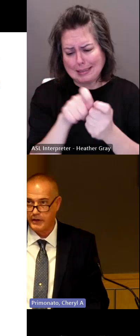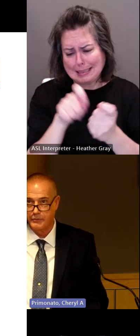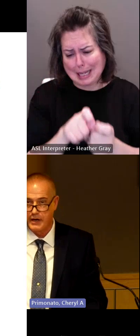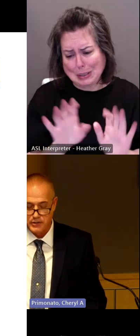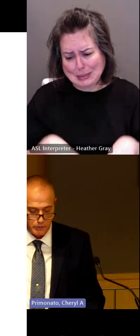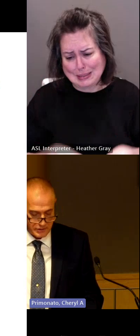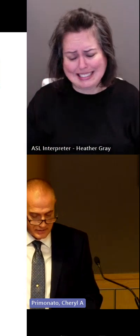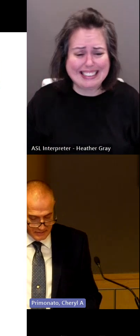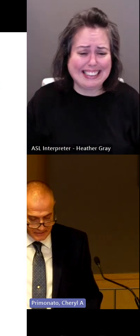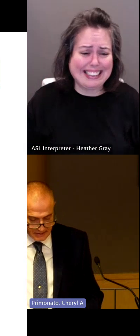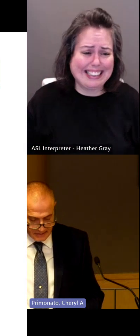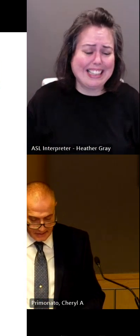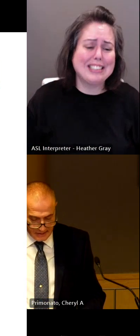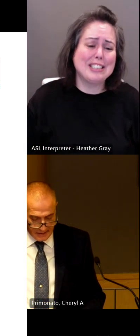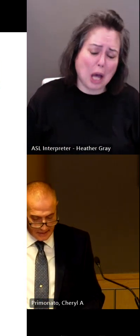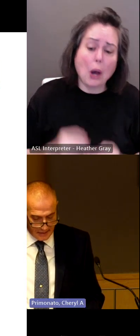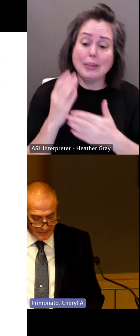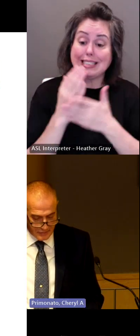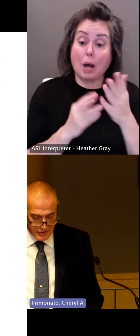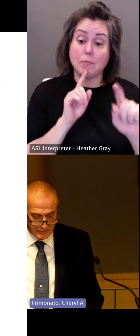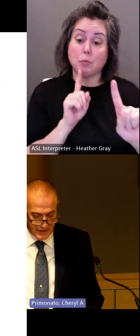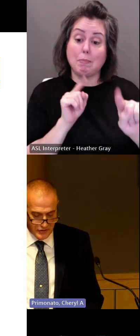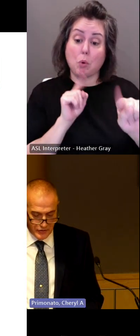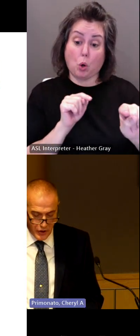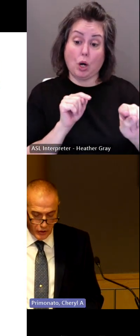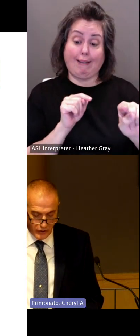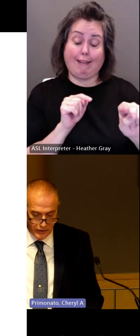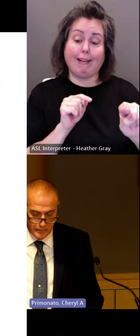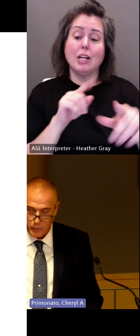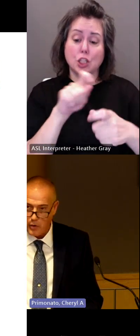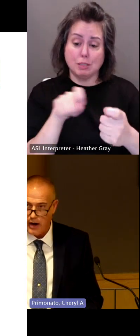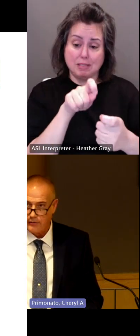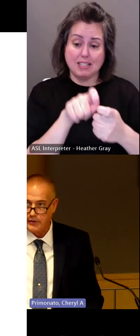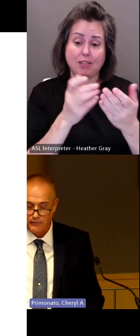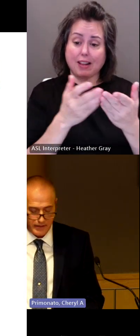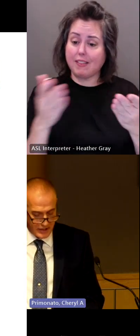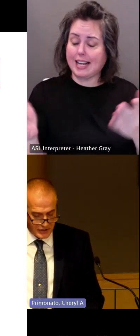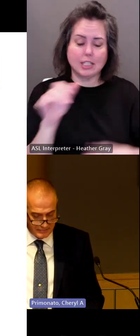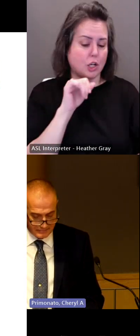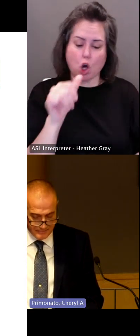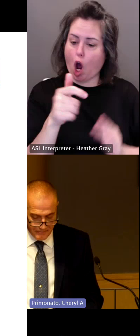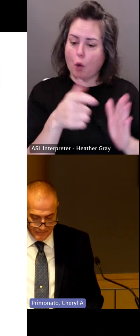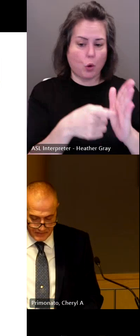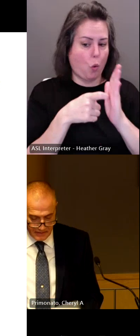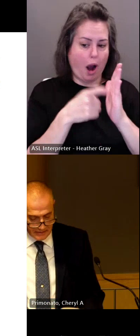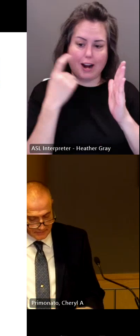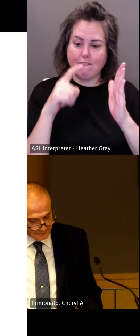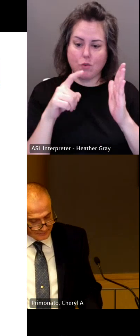Some reporting thresholds. There's certain things that are no longer going to be required for notification.